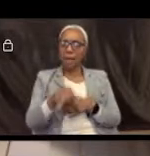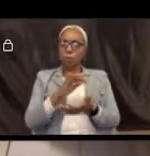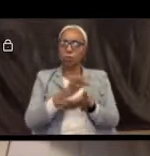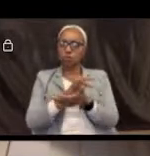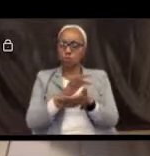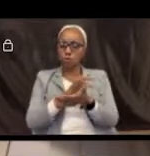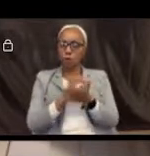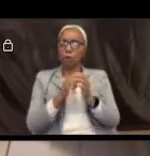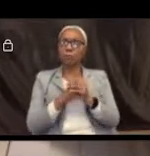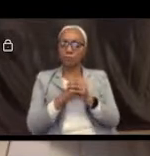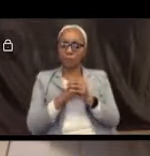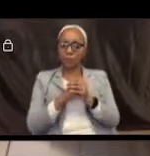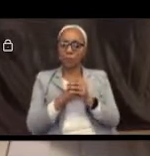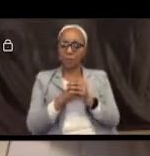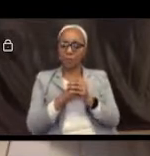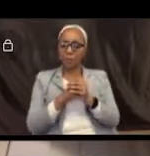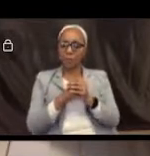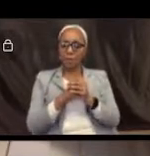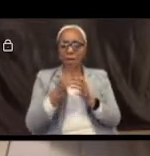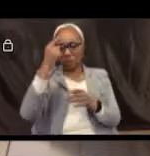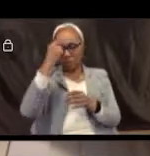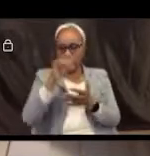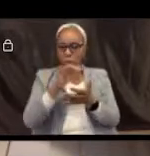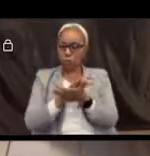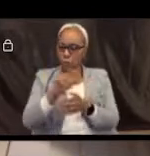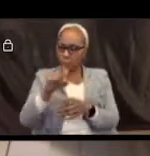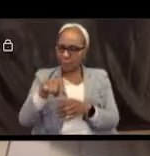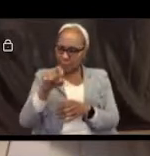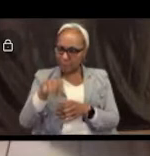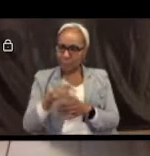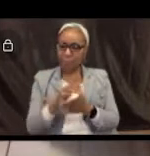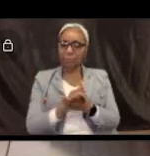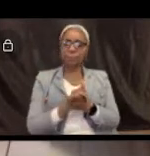school. We think the school is needed